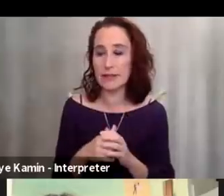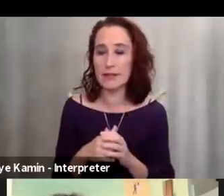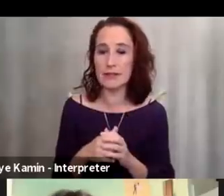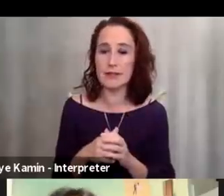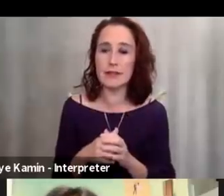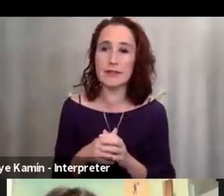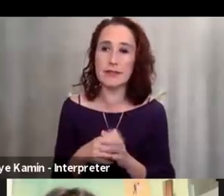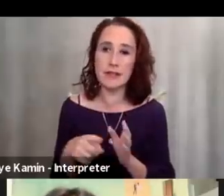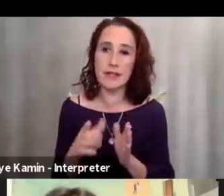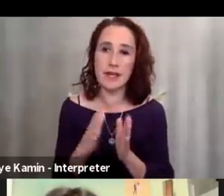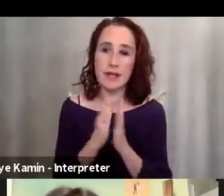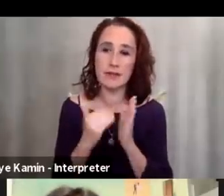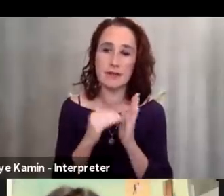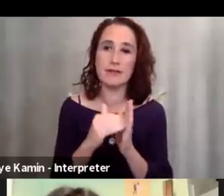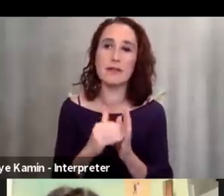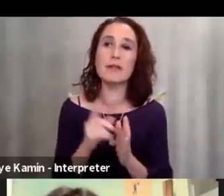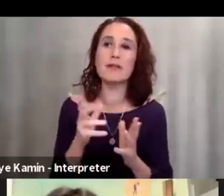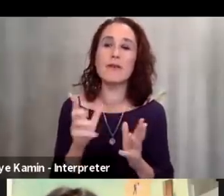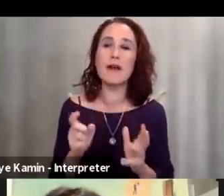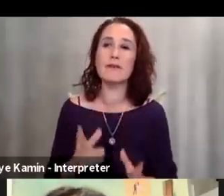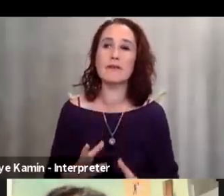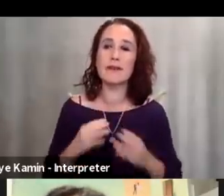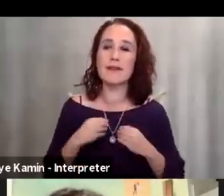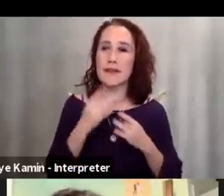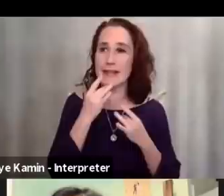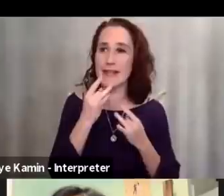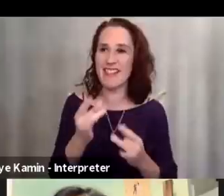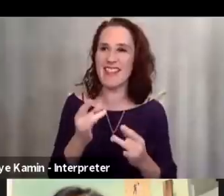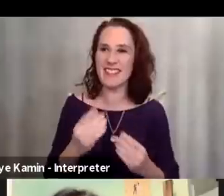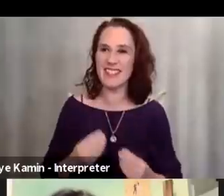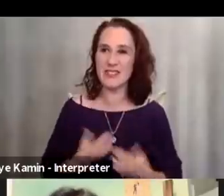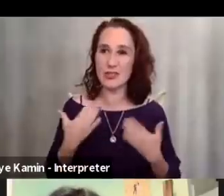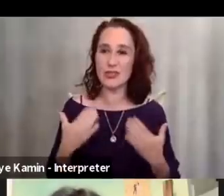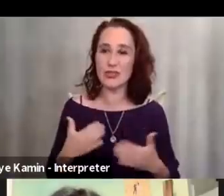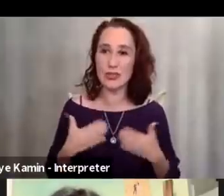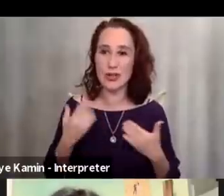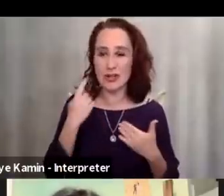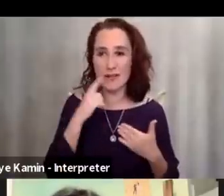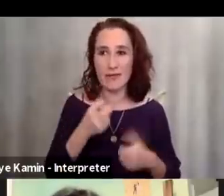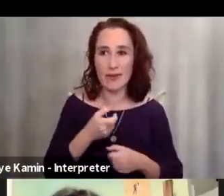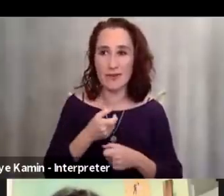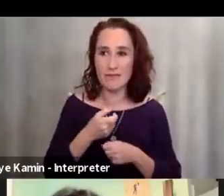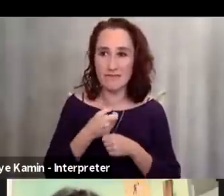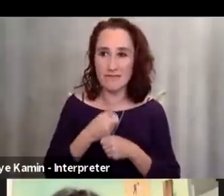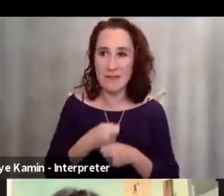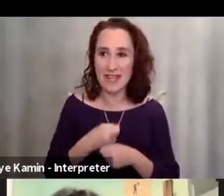time. You have to embrace the delicious joy of troublemaking.